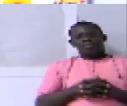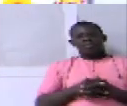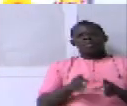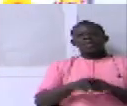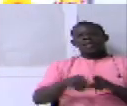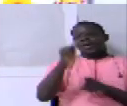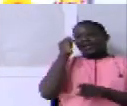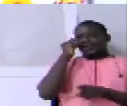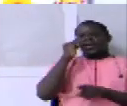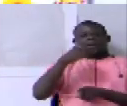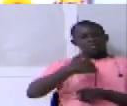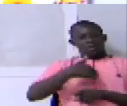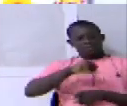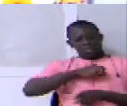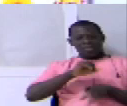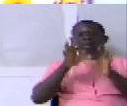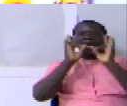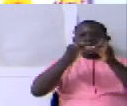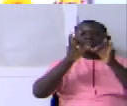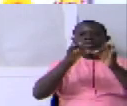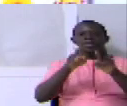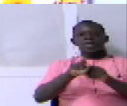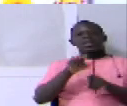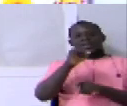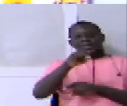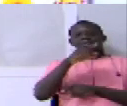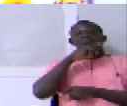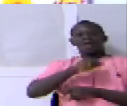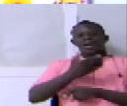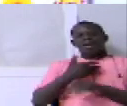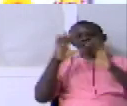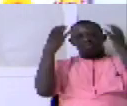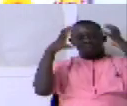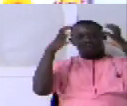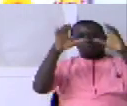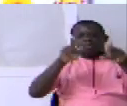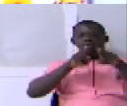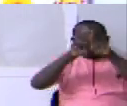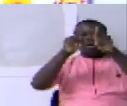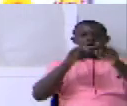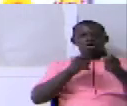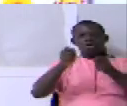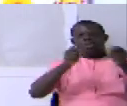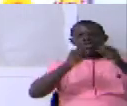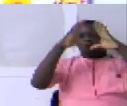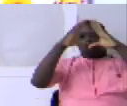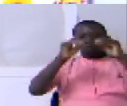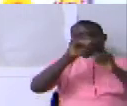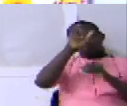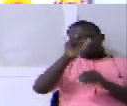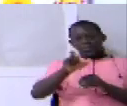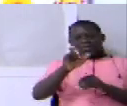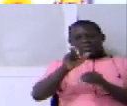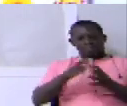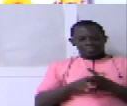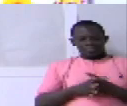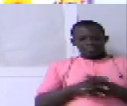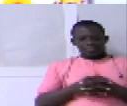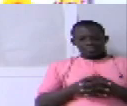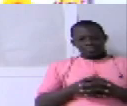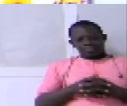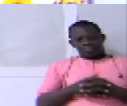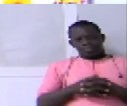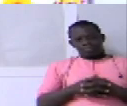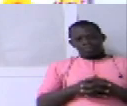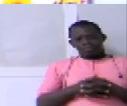narrated yesterday, Shoriba Konde had a problem with the operations officer. nga fulu nyamen kunu soriba